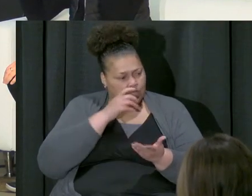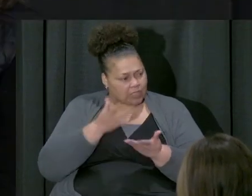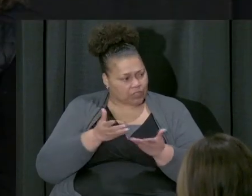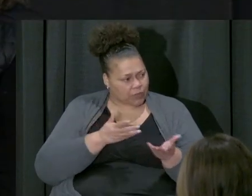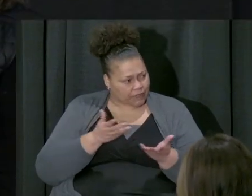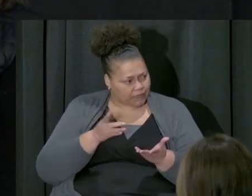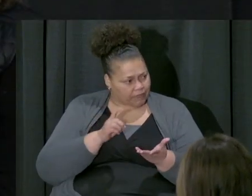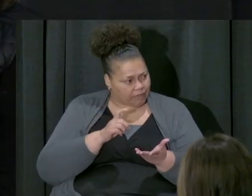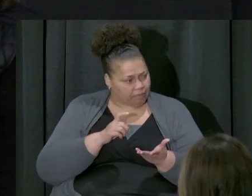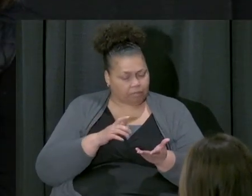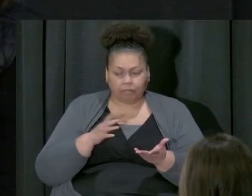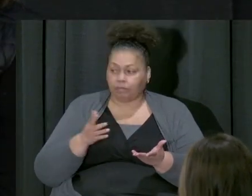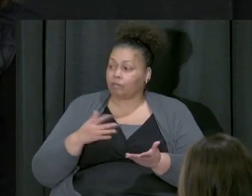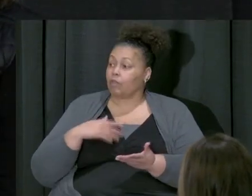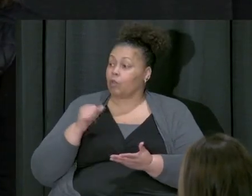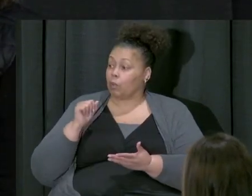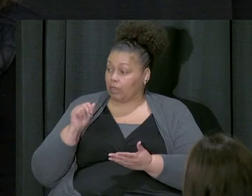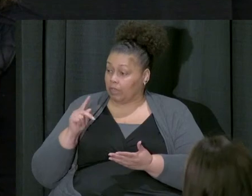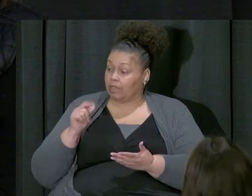Yeah. So